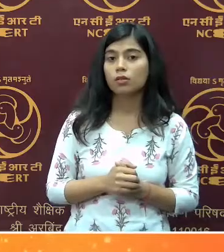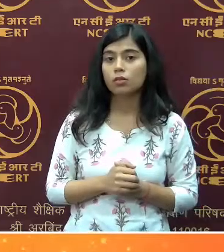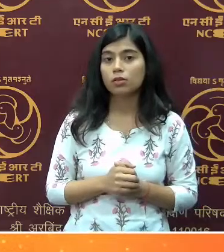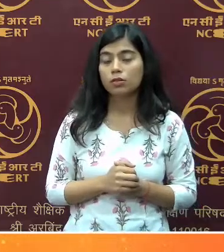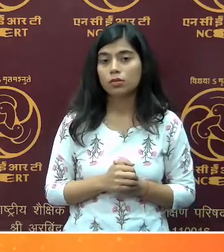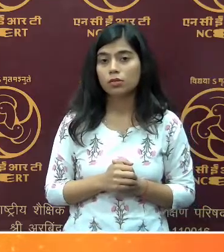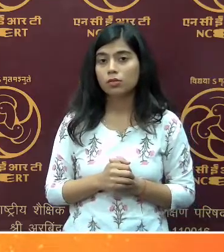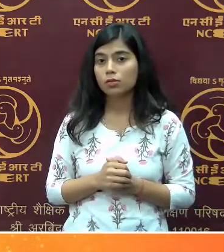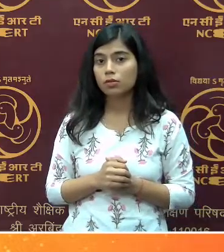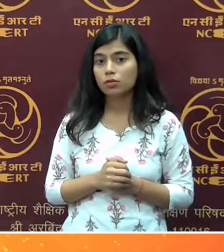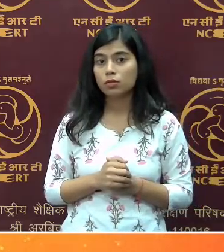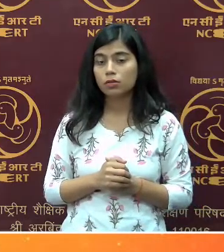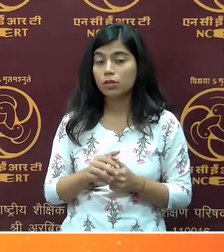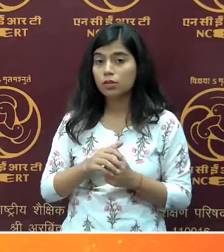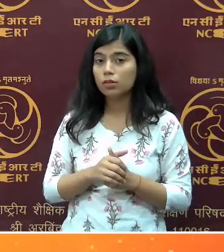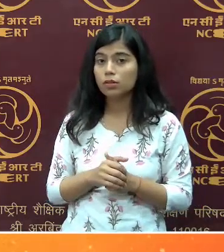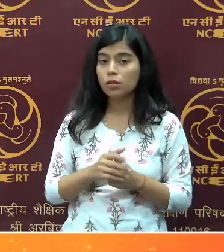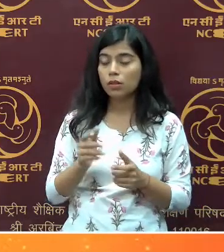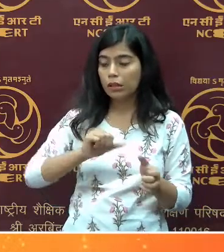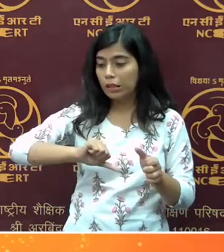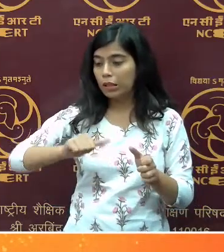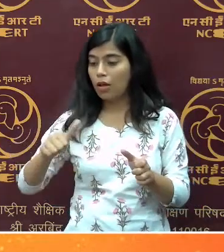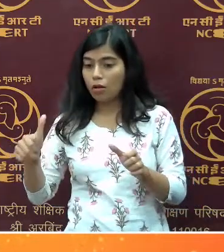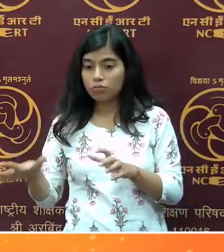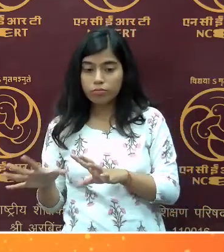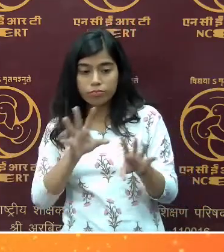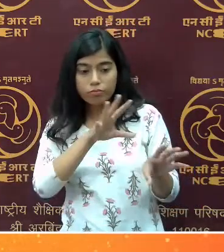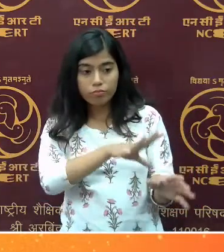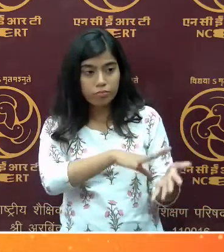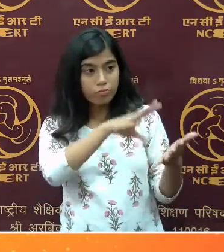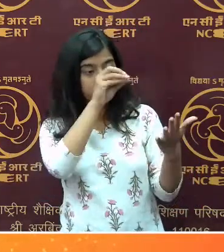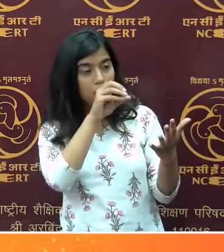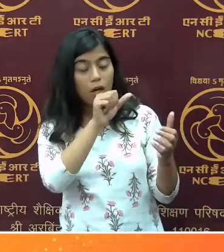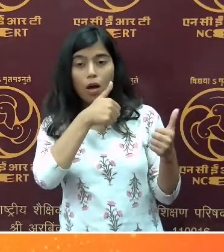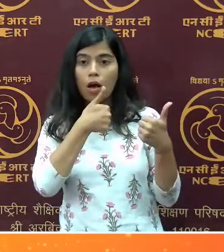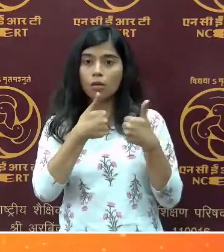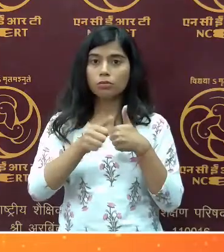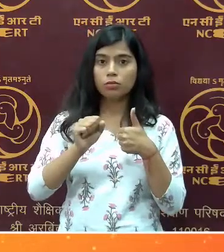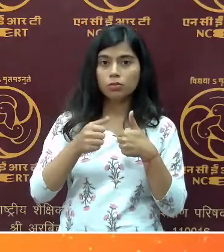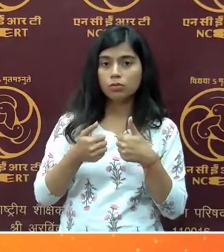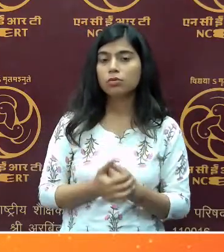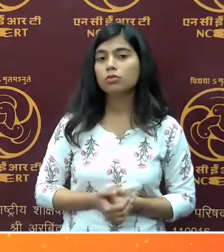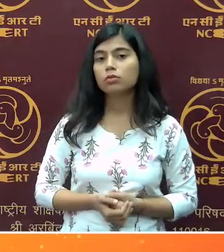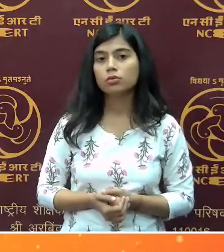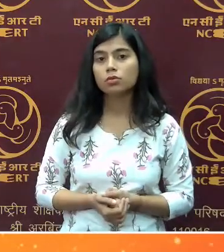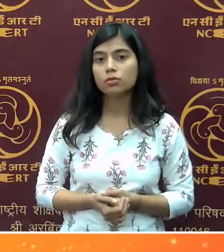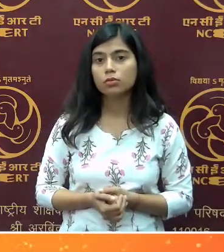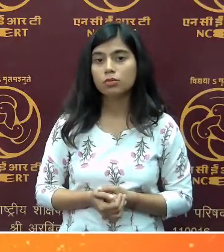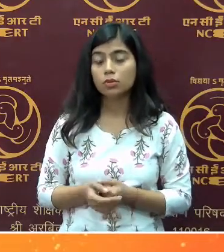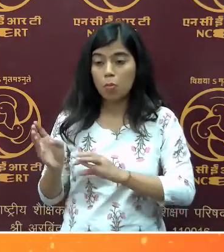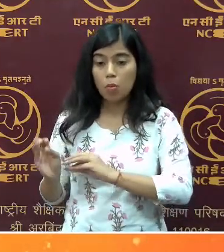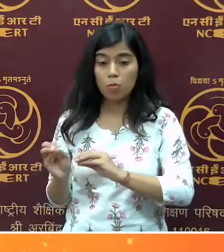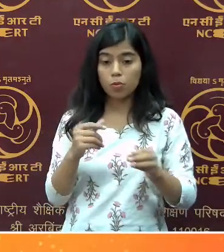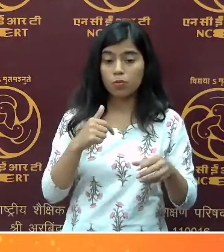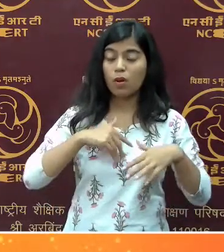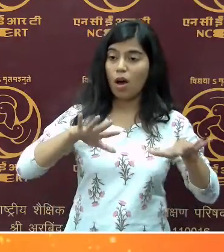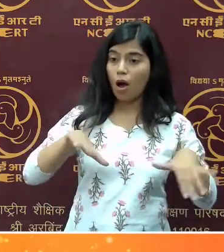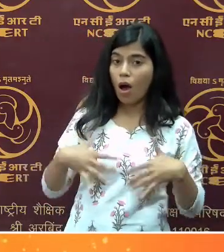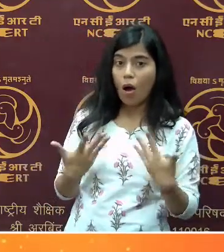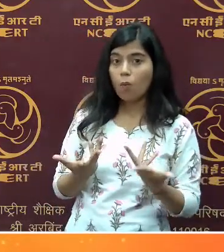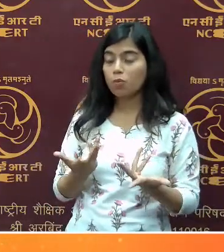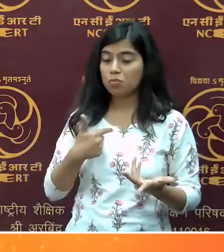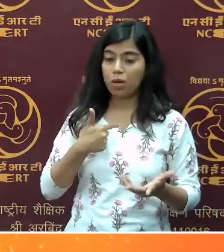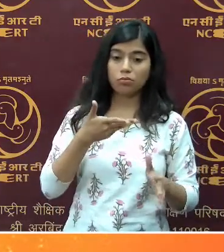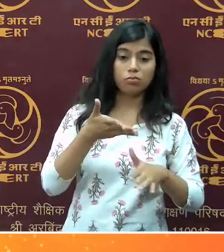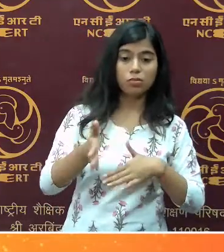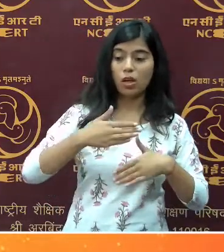remedy. They can seek remedy through somebody, like you can represent me if I am not able to move the court, somehow somebody has